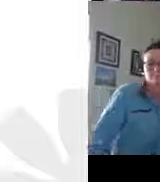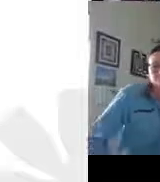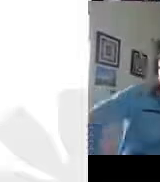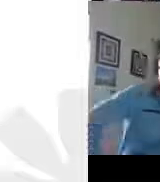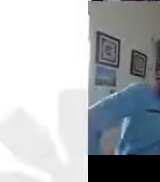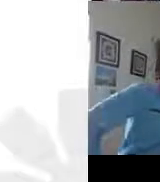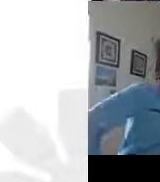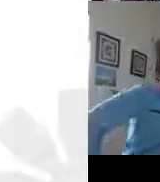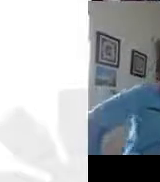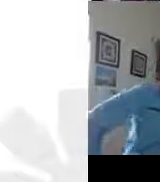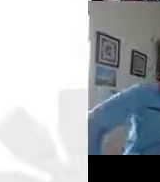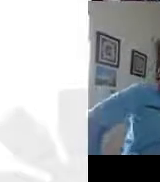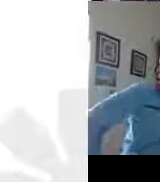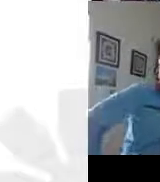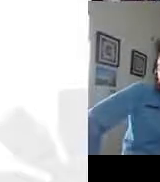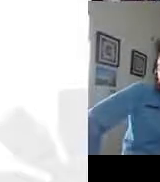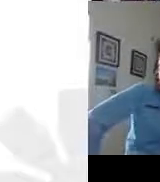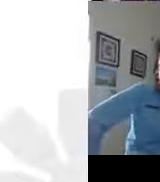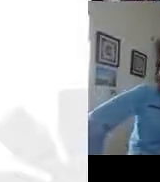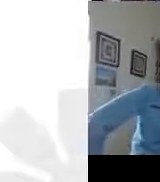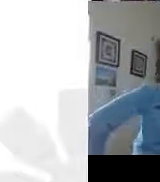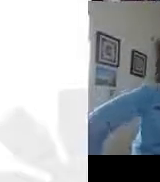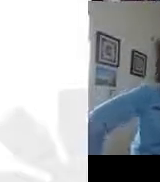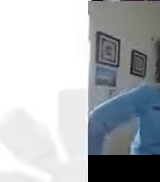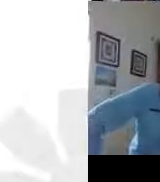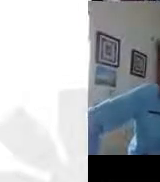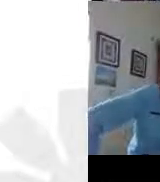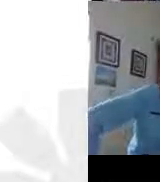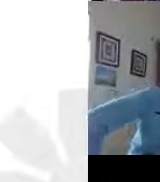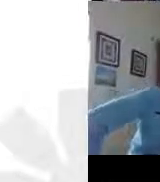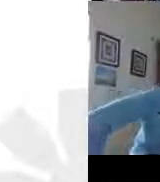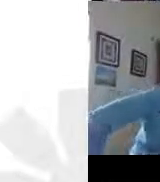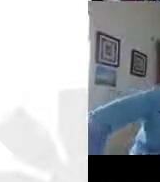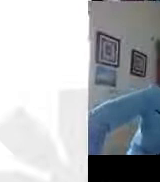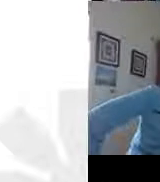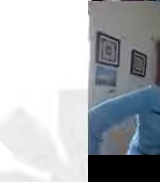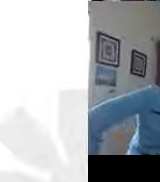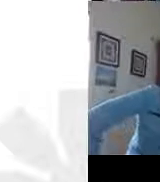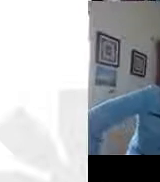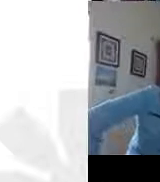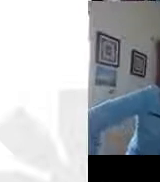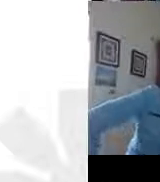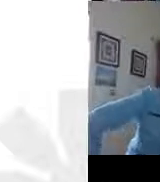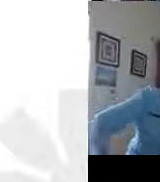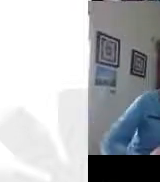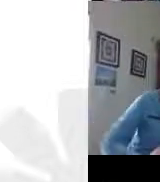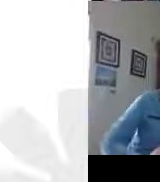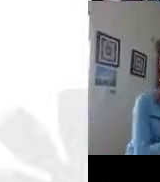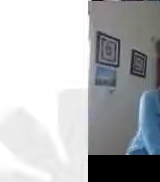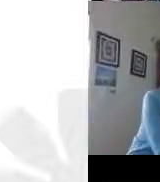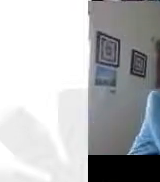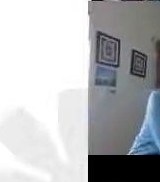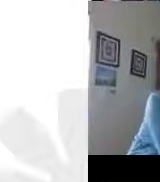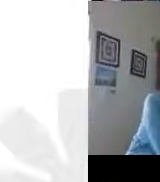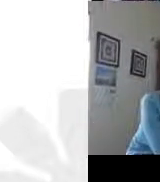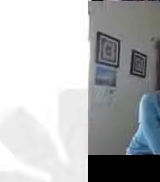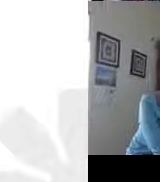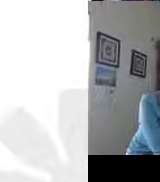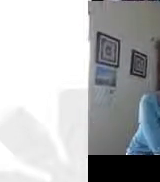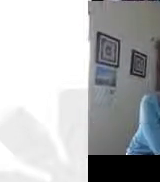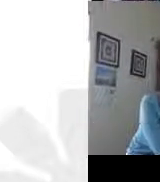supplying a mixture of the, well, all those together would supply multiple pivots. They